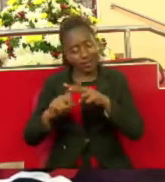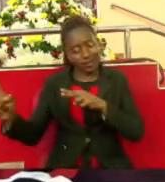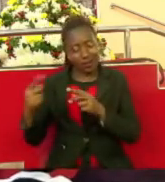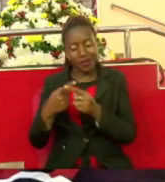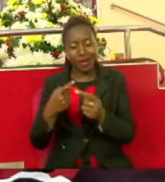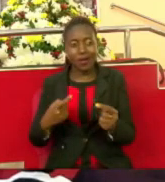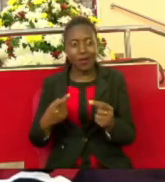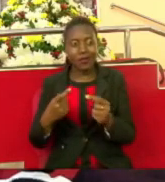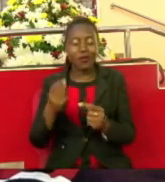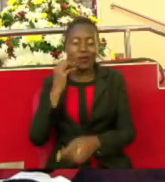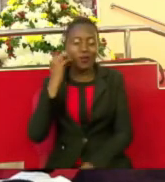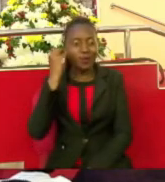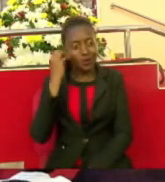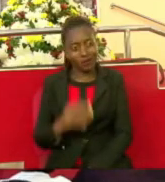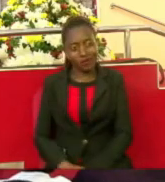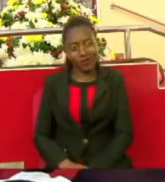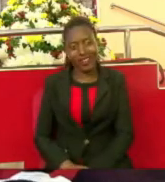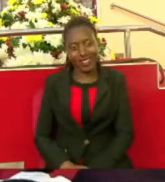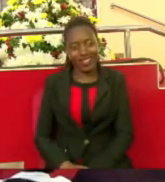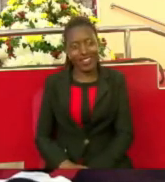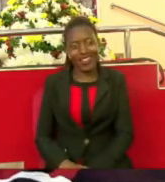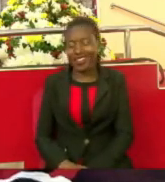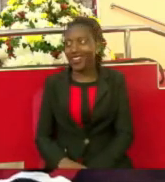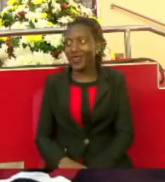Because he said his wife was Momo, you know.